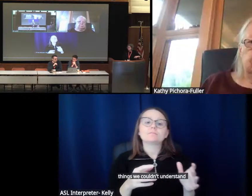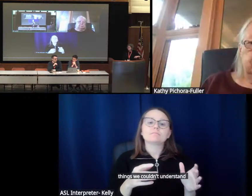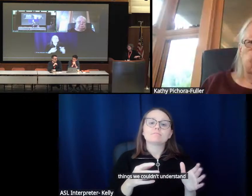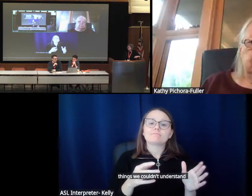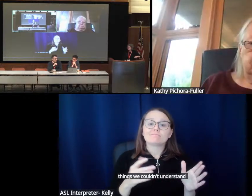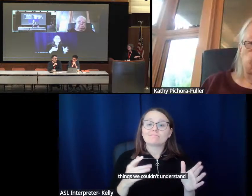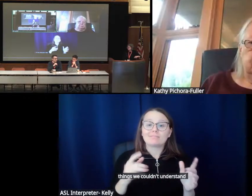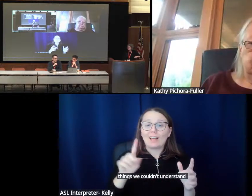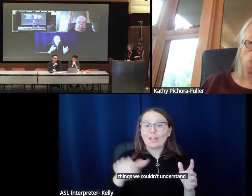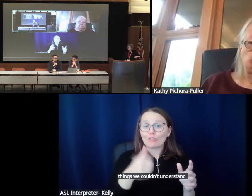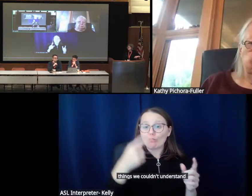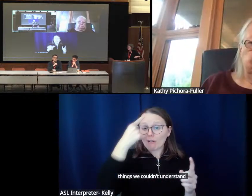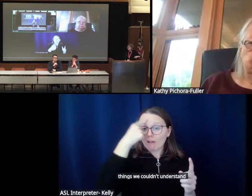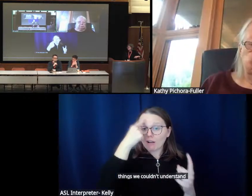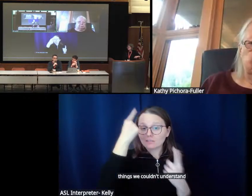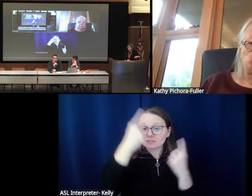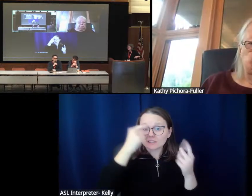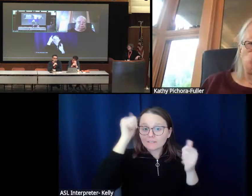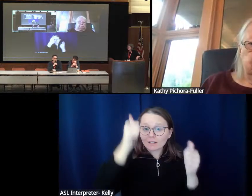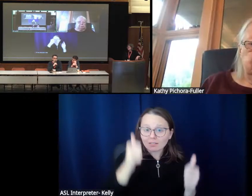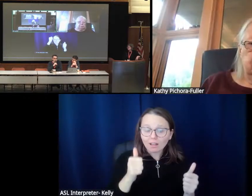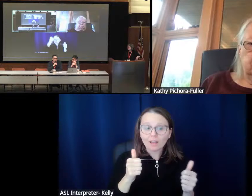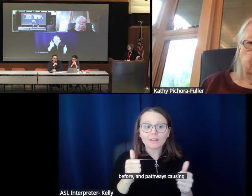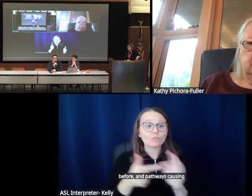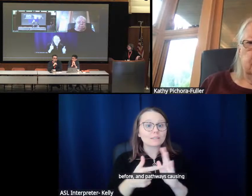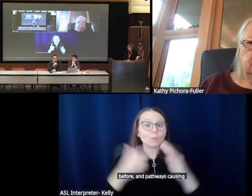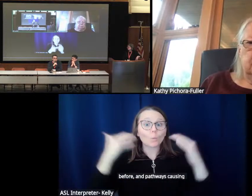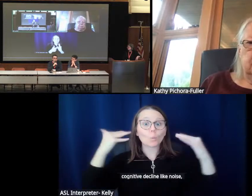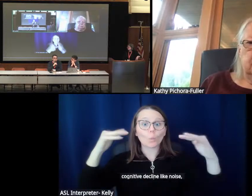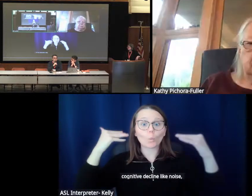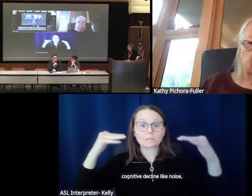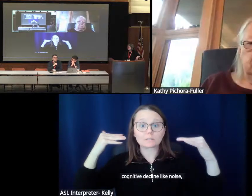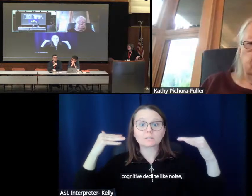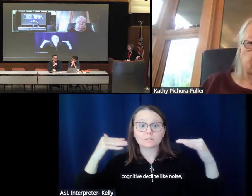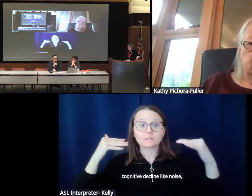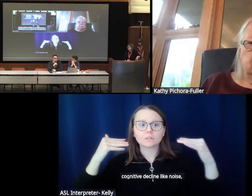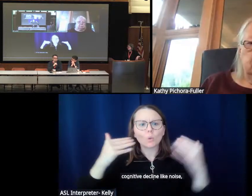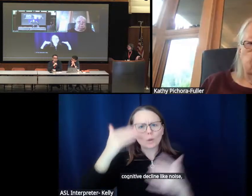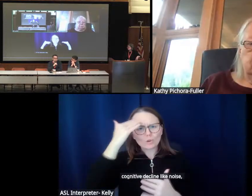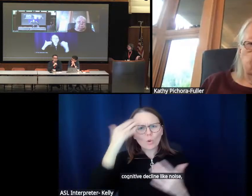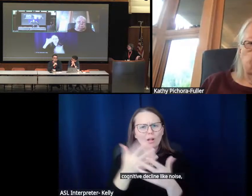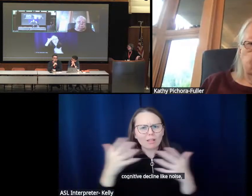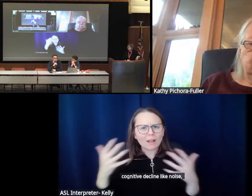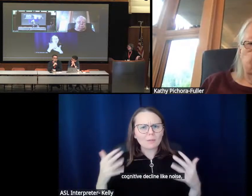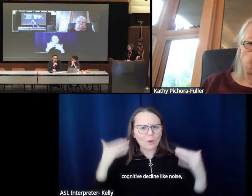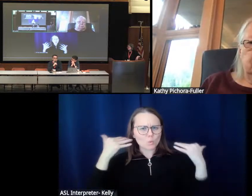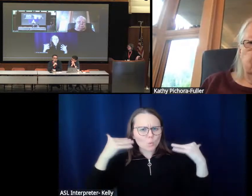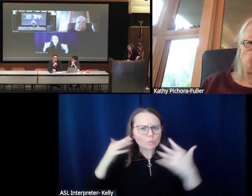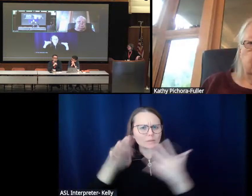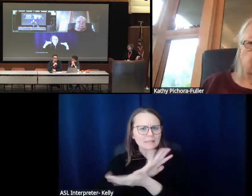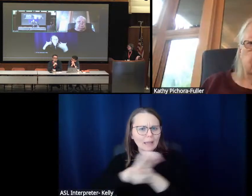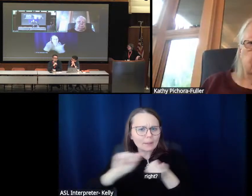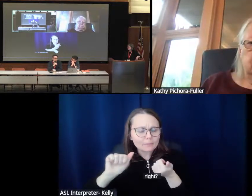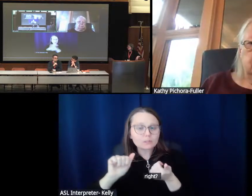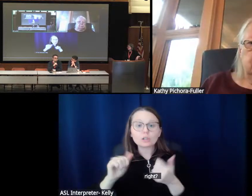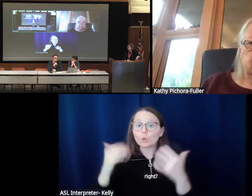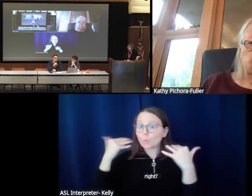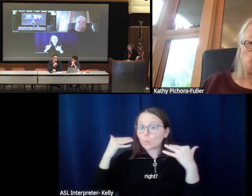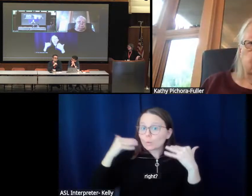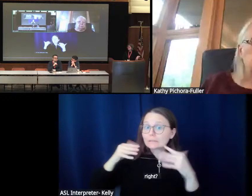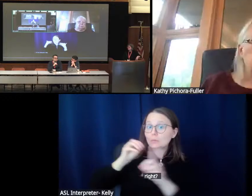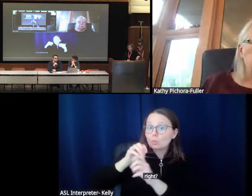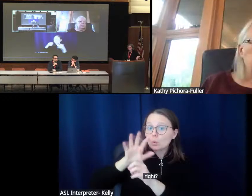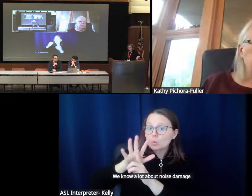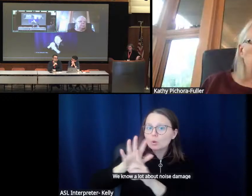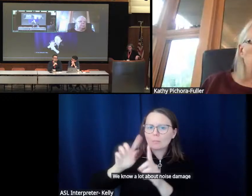cognitive decline, like noise, right? We know a lot about noise damage, and noise exposure, but we still